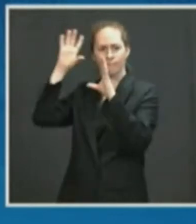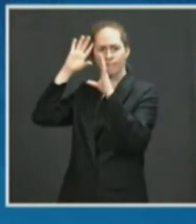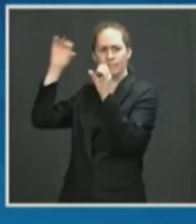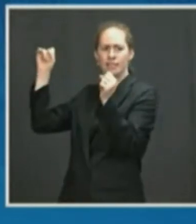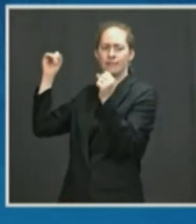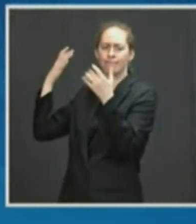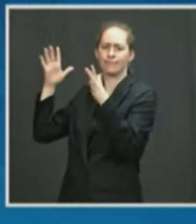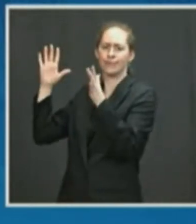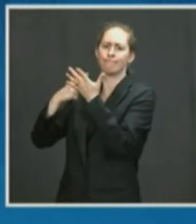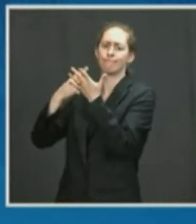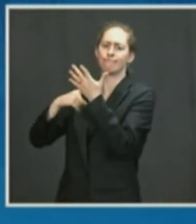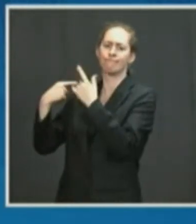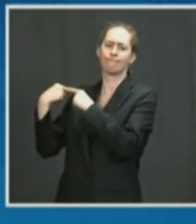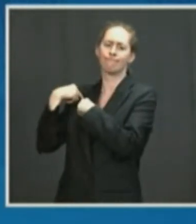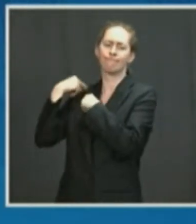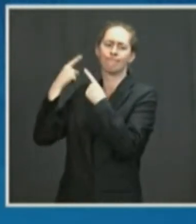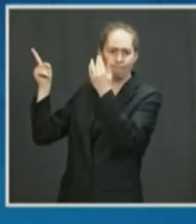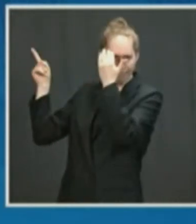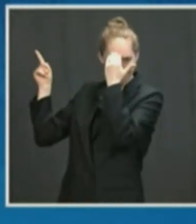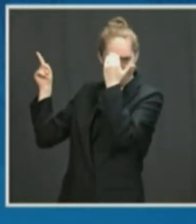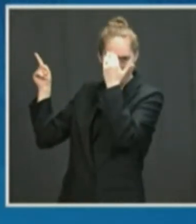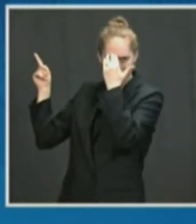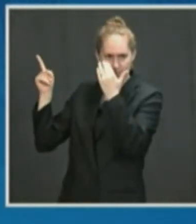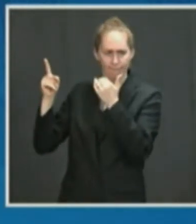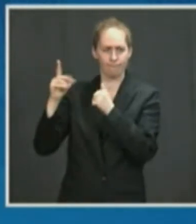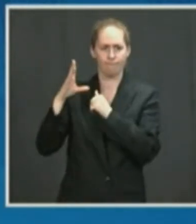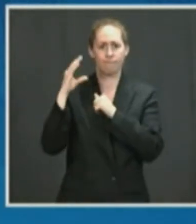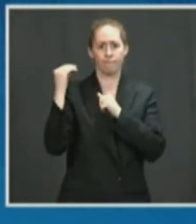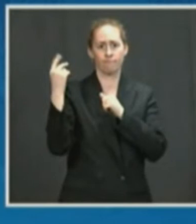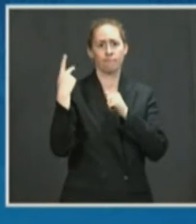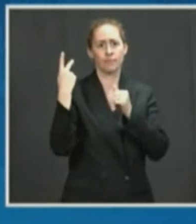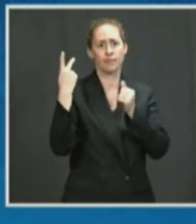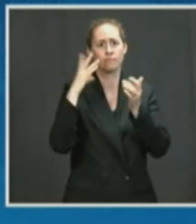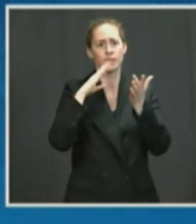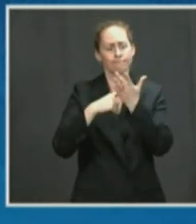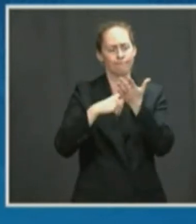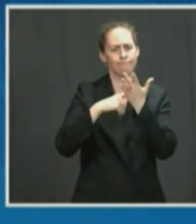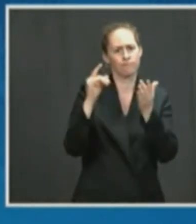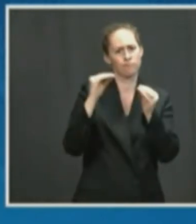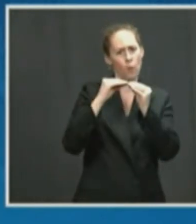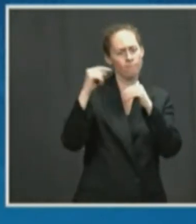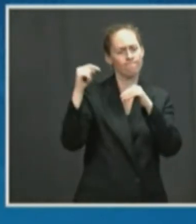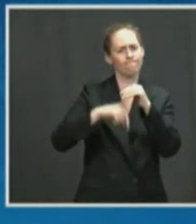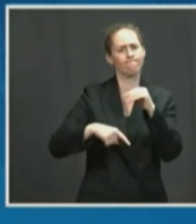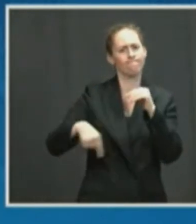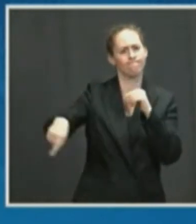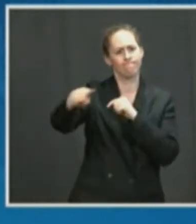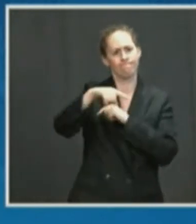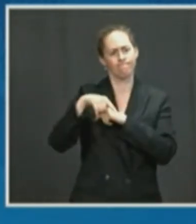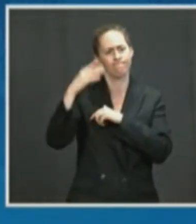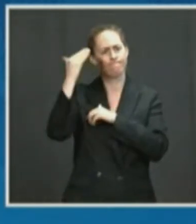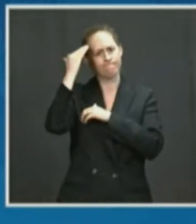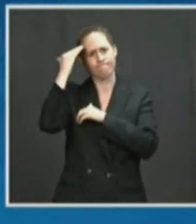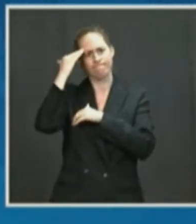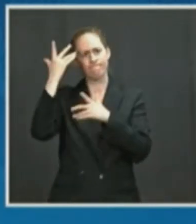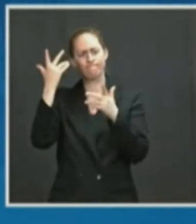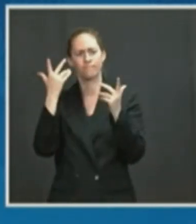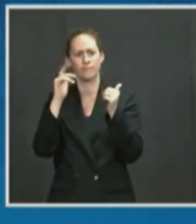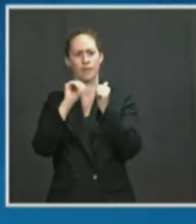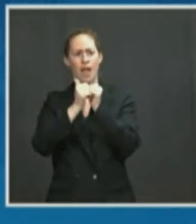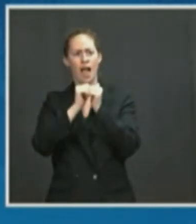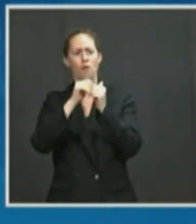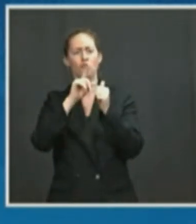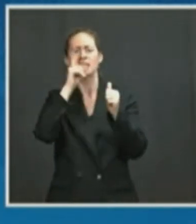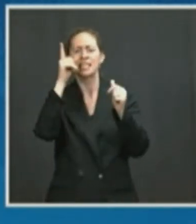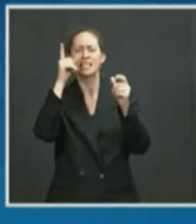President Giammattei and I spoke about that today. If we are truly to have and fight for democracies, especially in a world where increasingly they